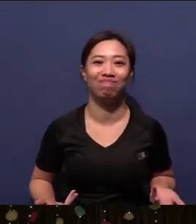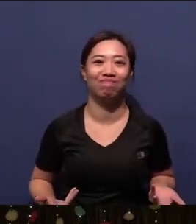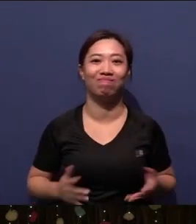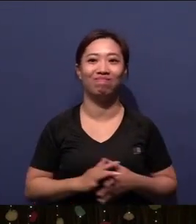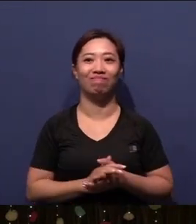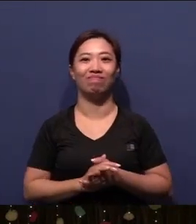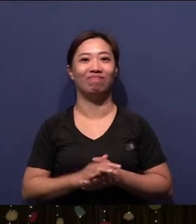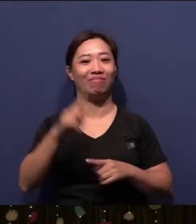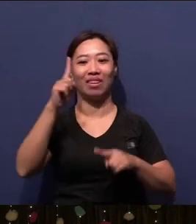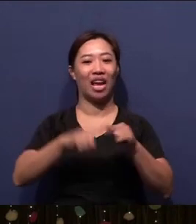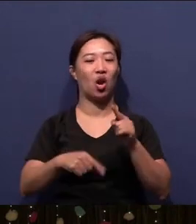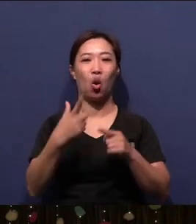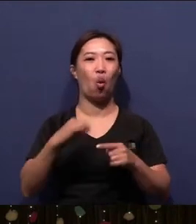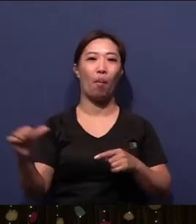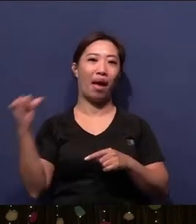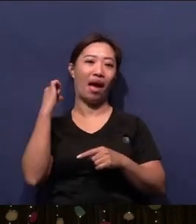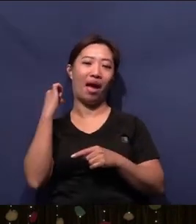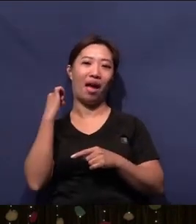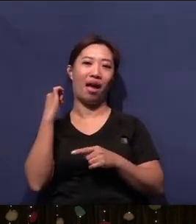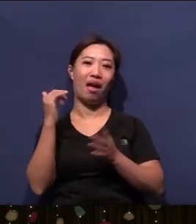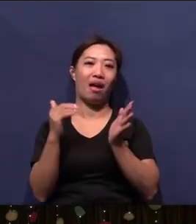And there is no return at that point.